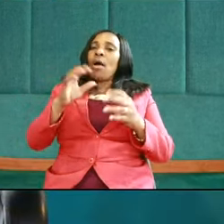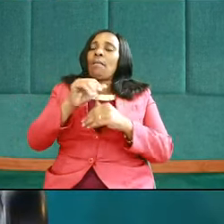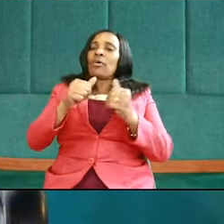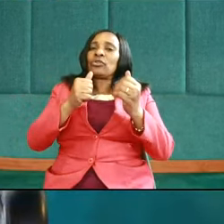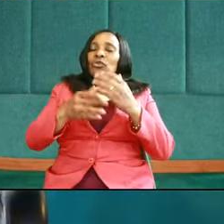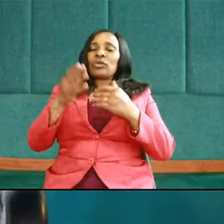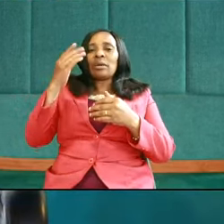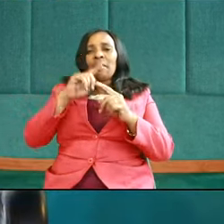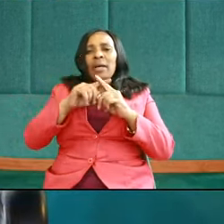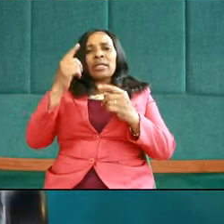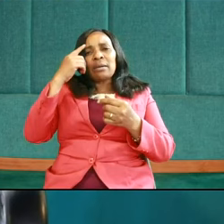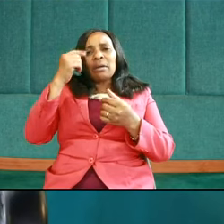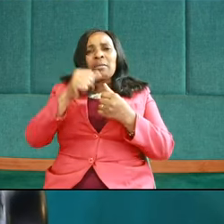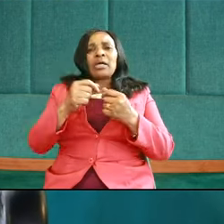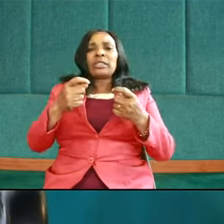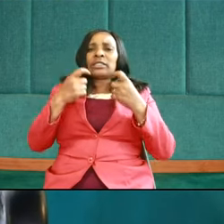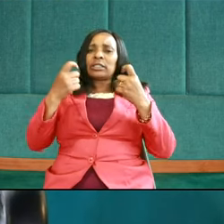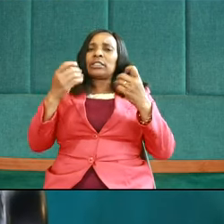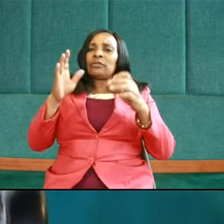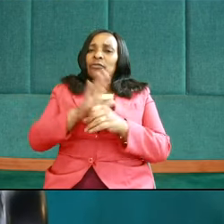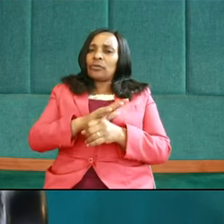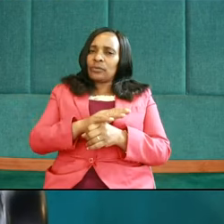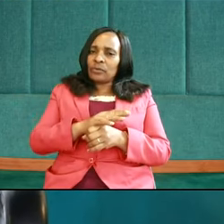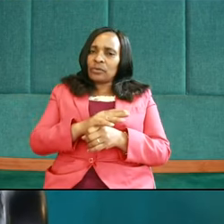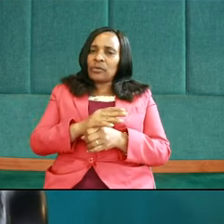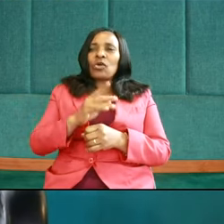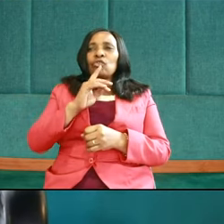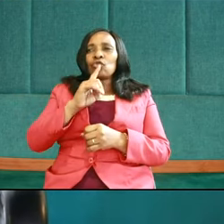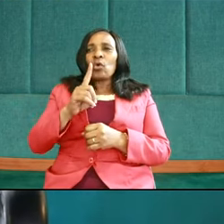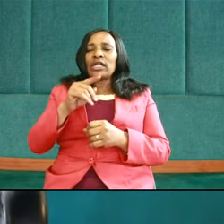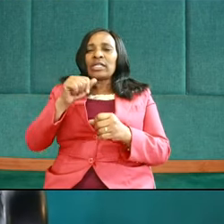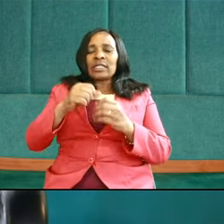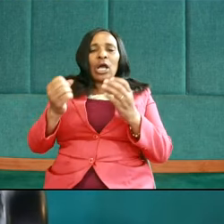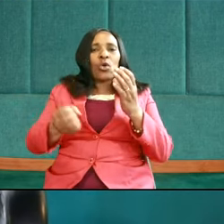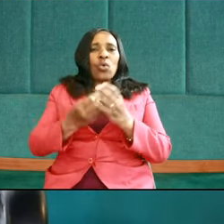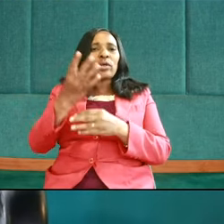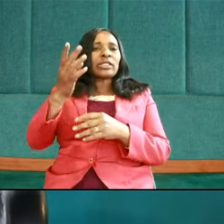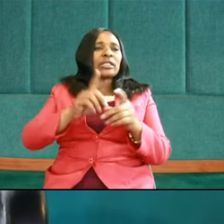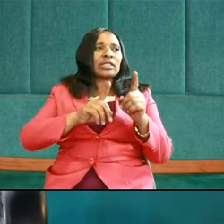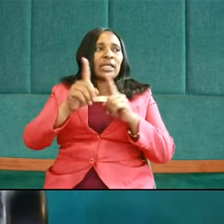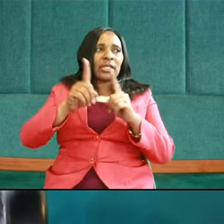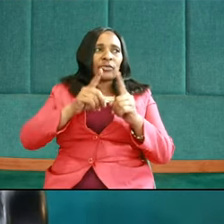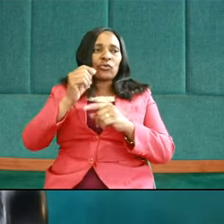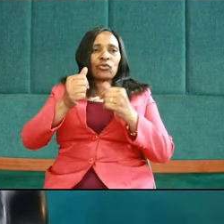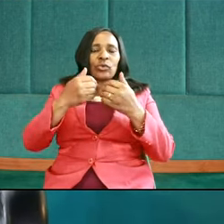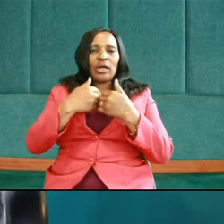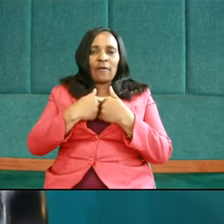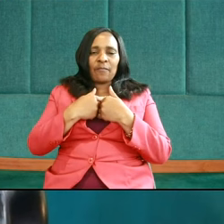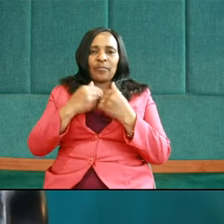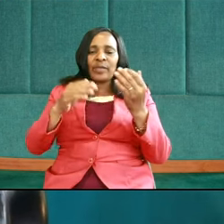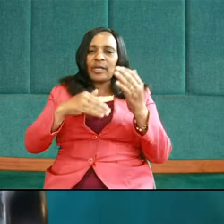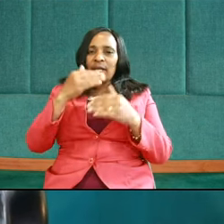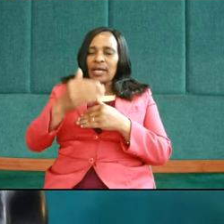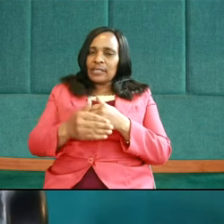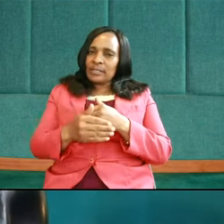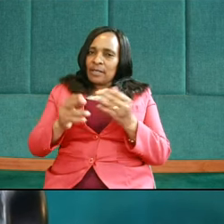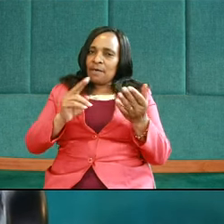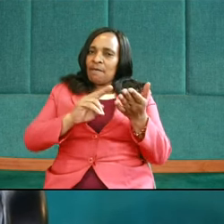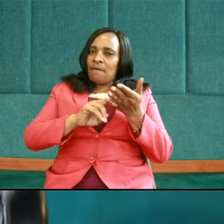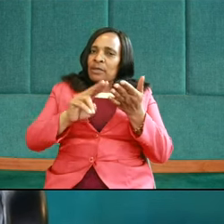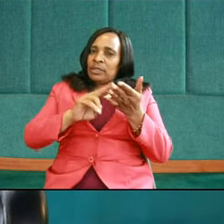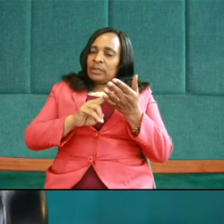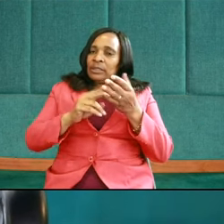that it is sinful. So for sure, it's a growing journey that we have. Then the next statement